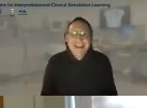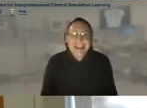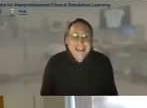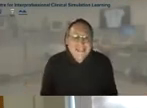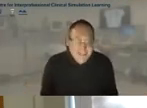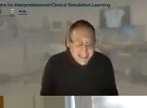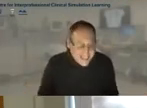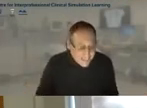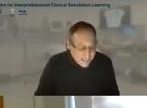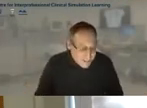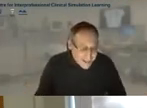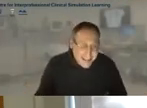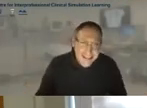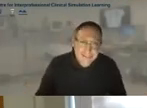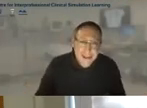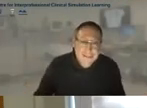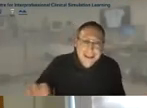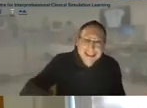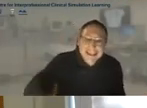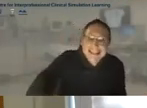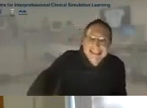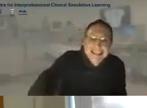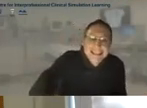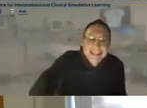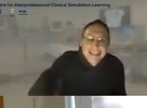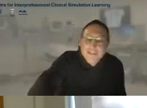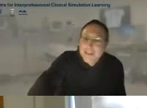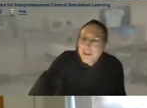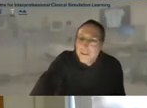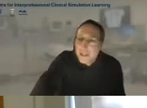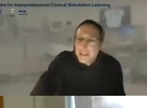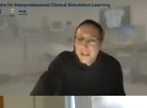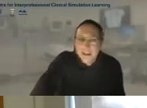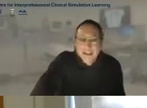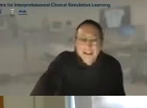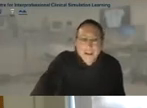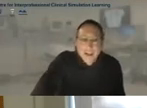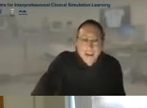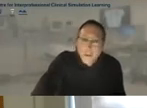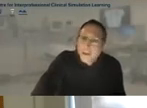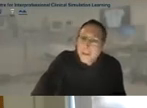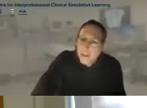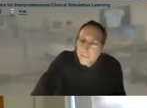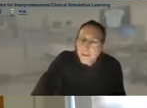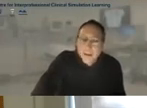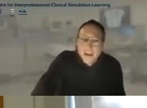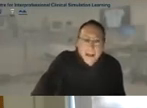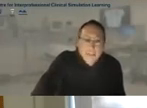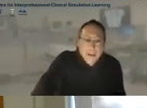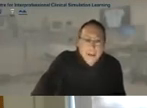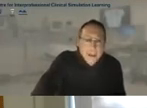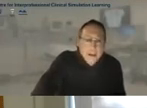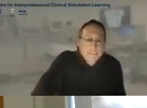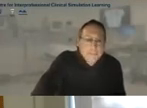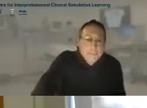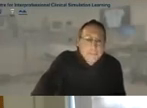one, but simply put, debriefing is having the conversation, right? It's learning with, from, and about